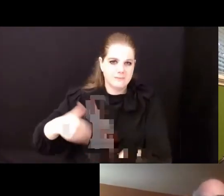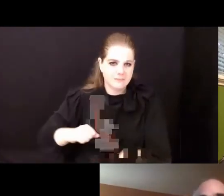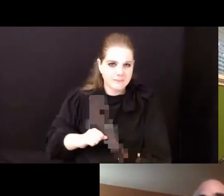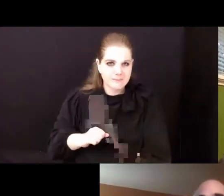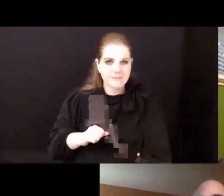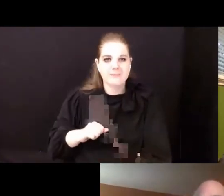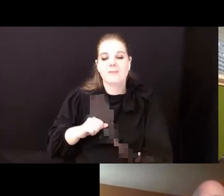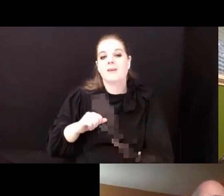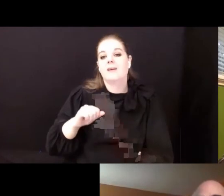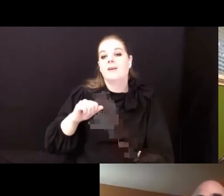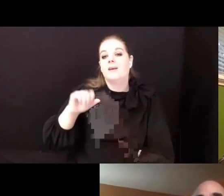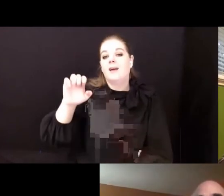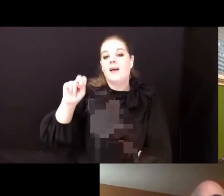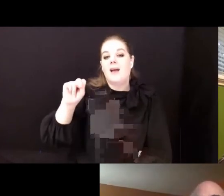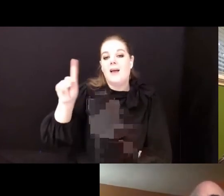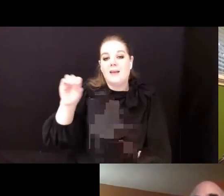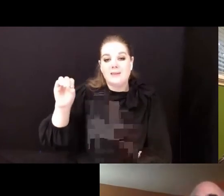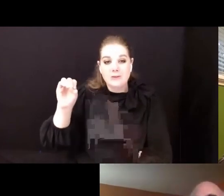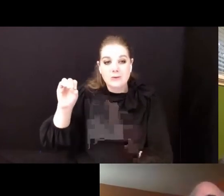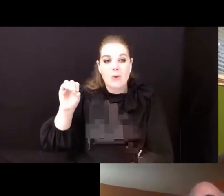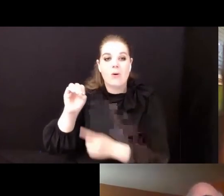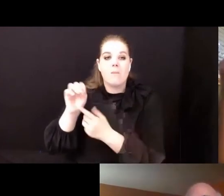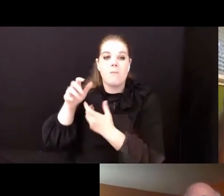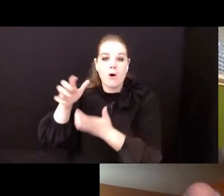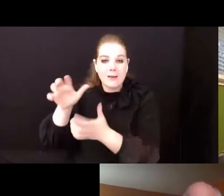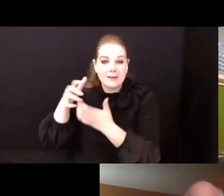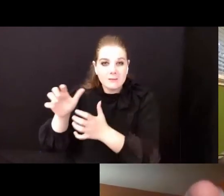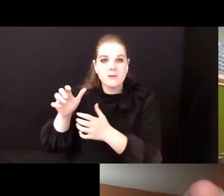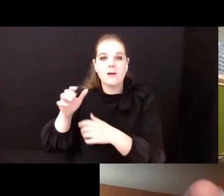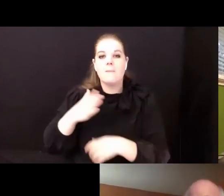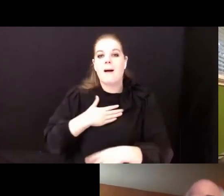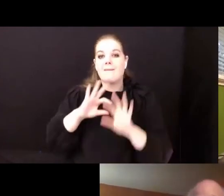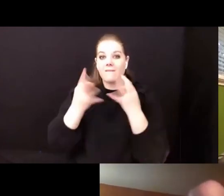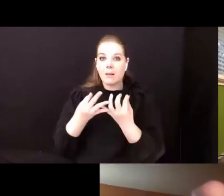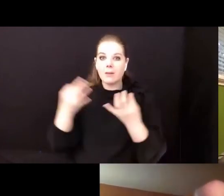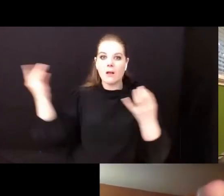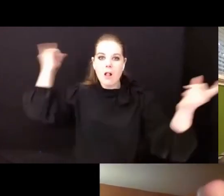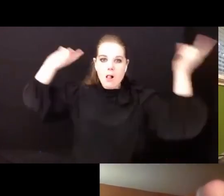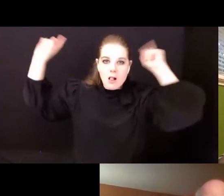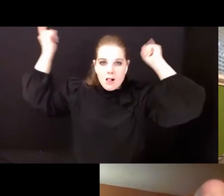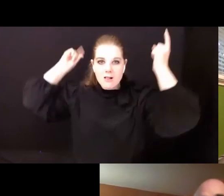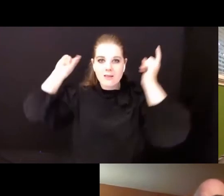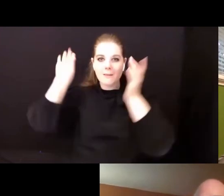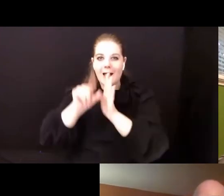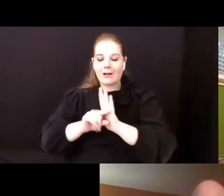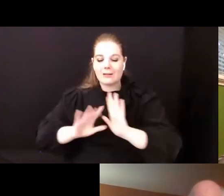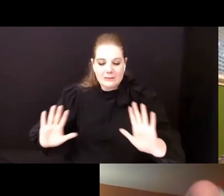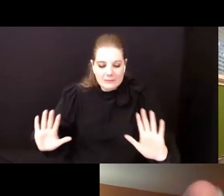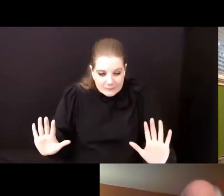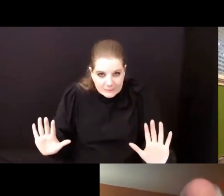Enzo was barking. I got video bombed by my family members, and so we said, let's just do this